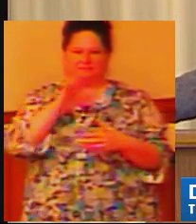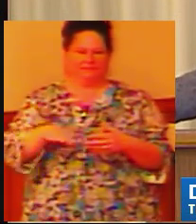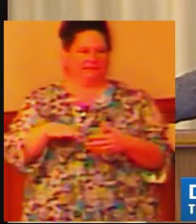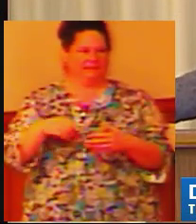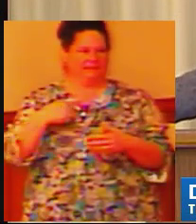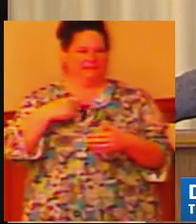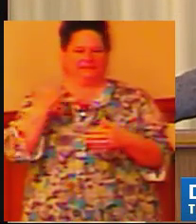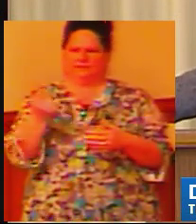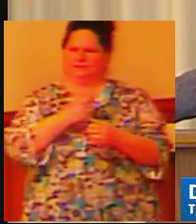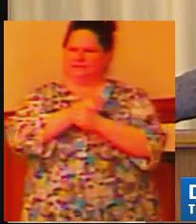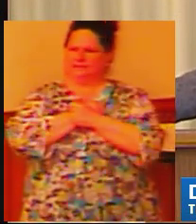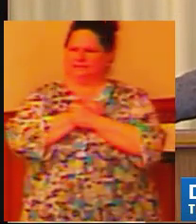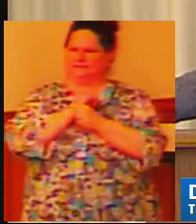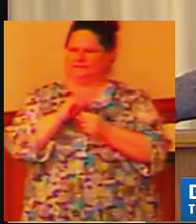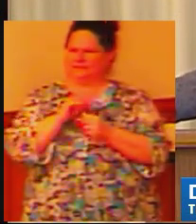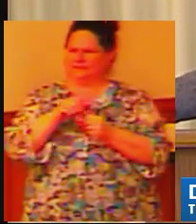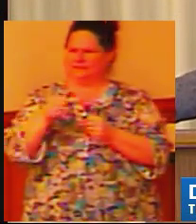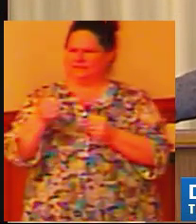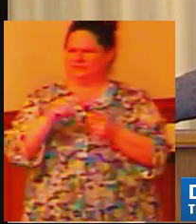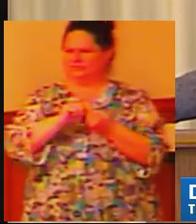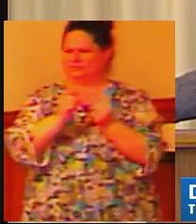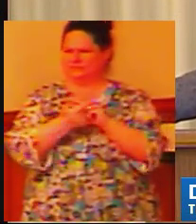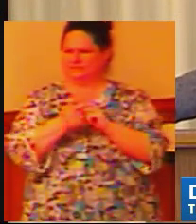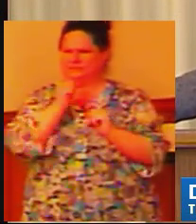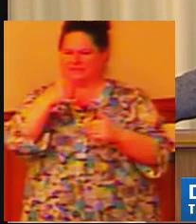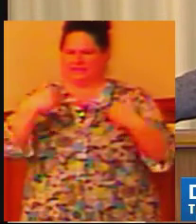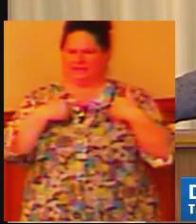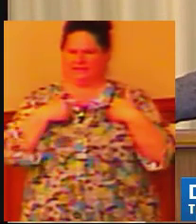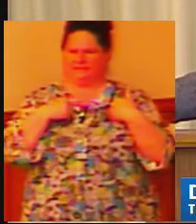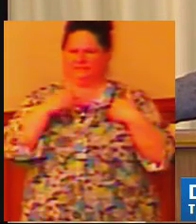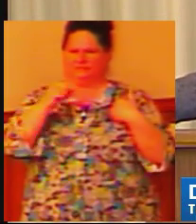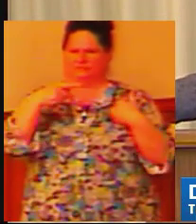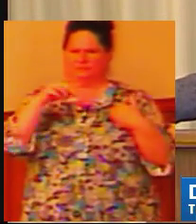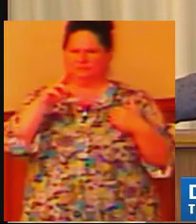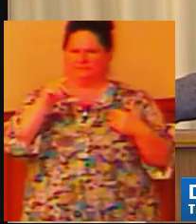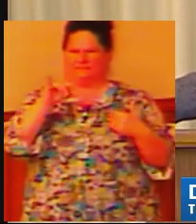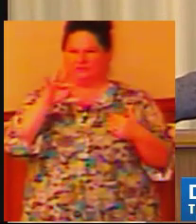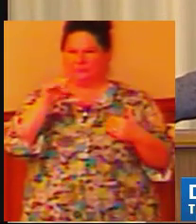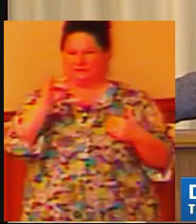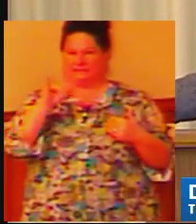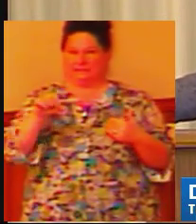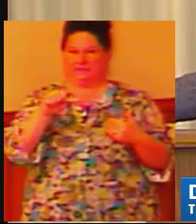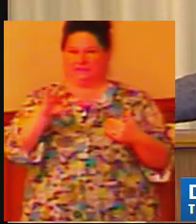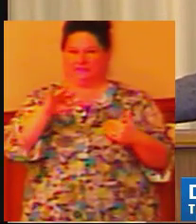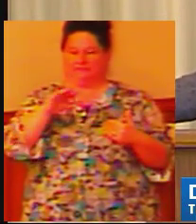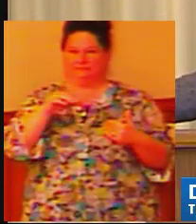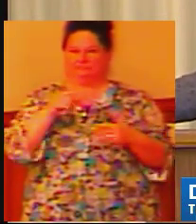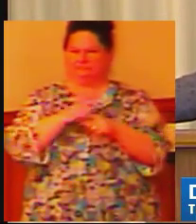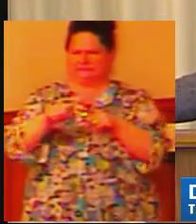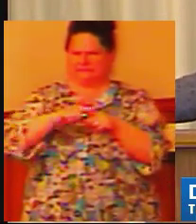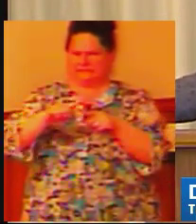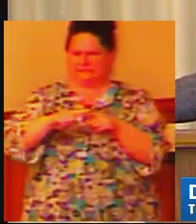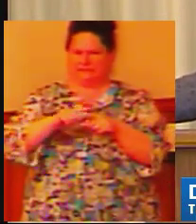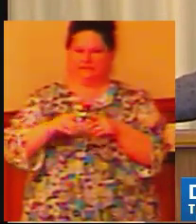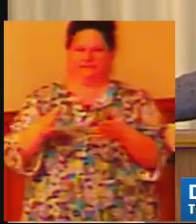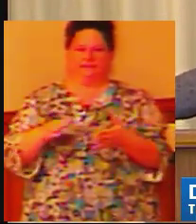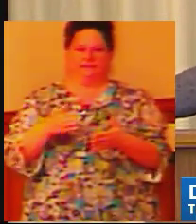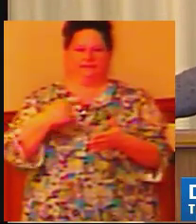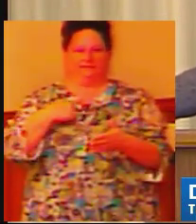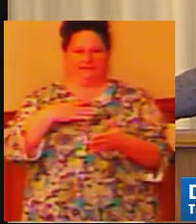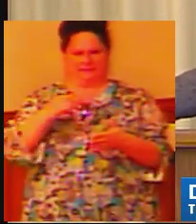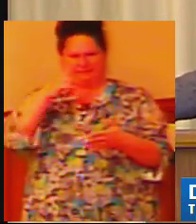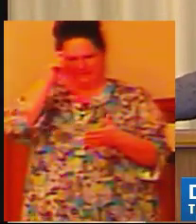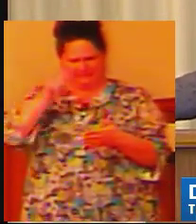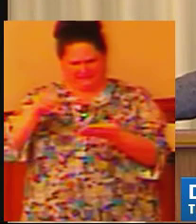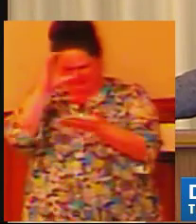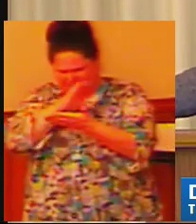always love that. You know, other translations don't have superfluity of naughtiness. And what I like about this kind of stuff is you have to look it up.